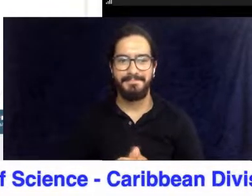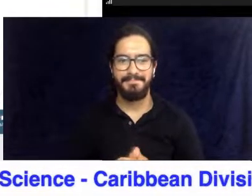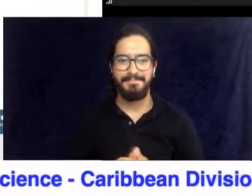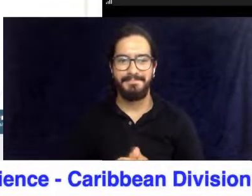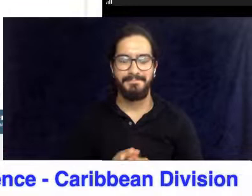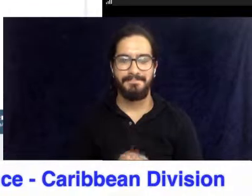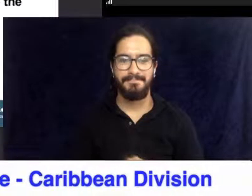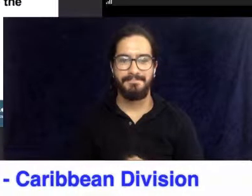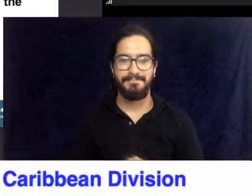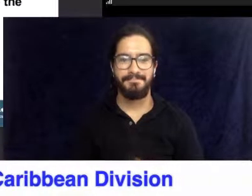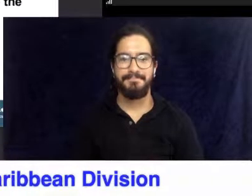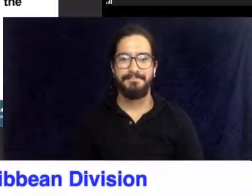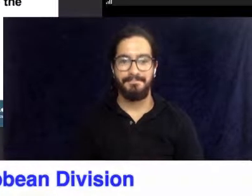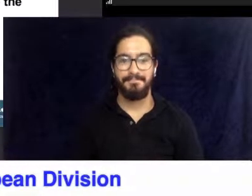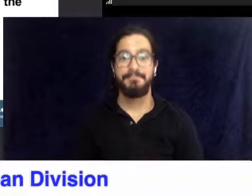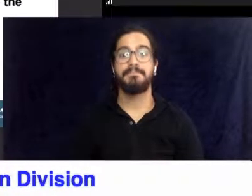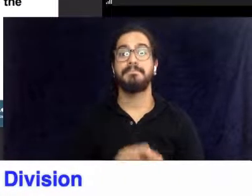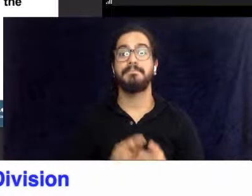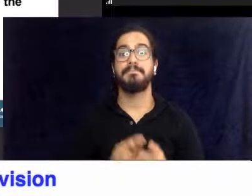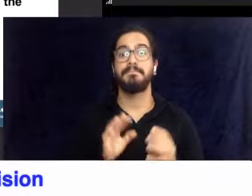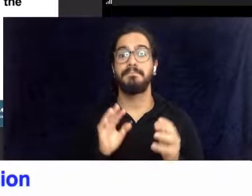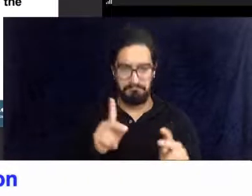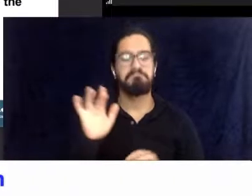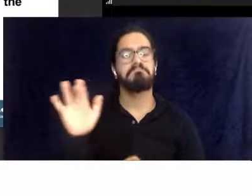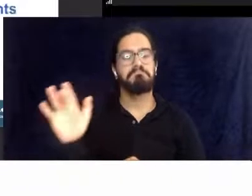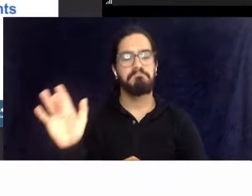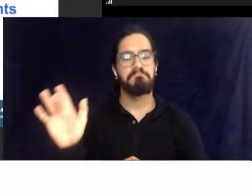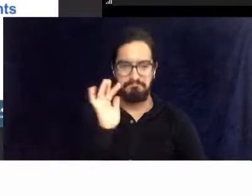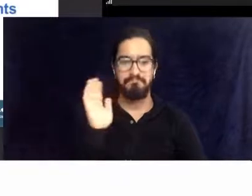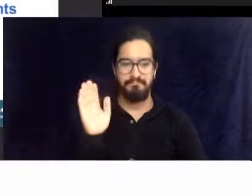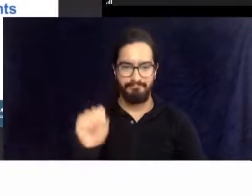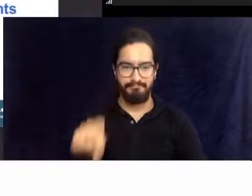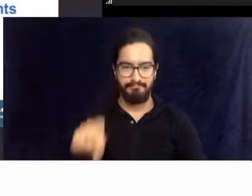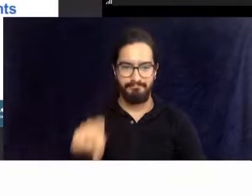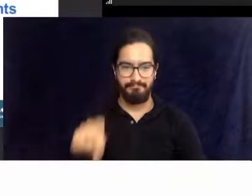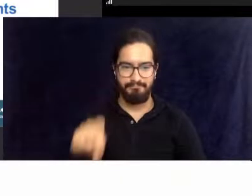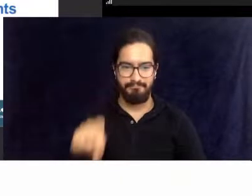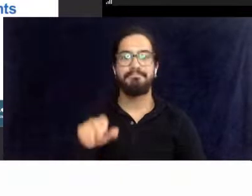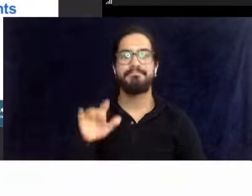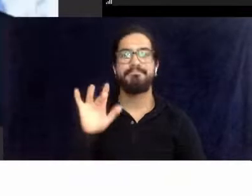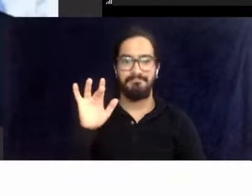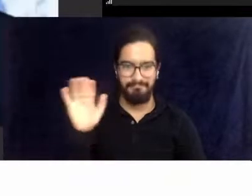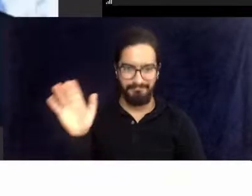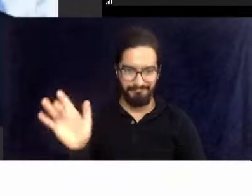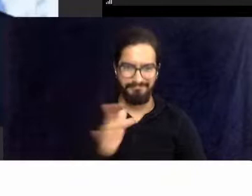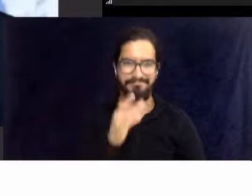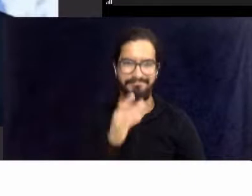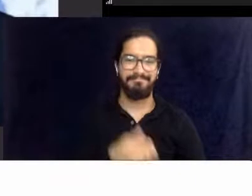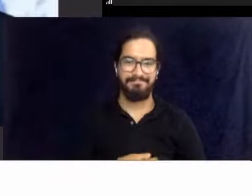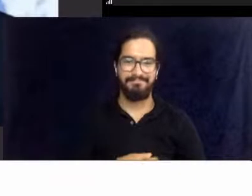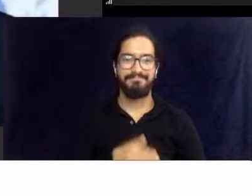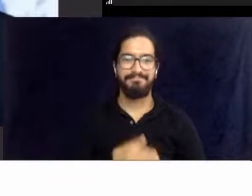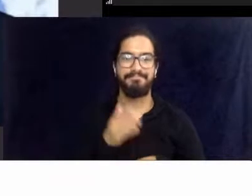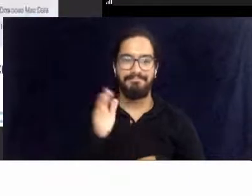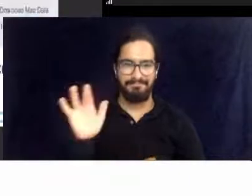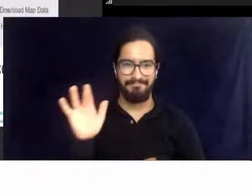Okay, so I have gone beyond that. You can move ahead. Right, go ahead. Next, next,